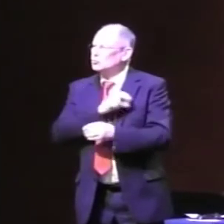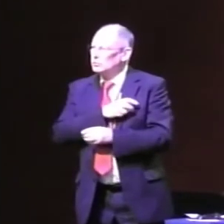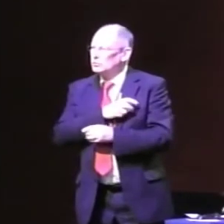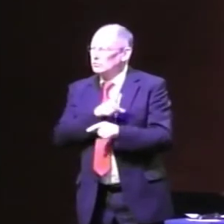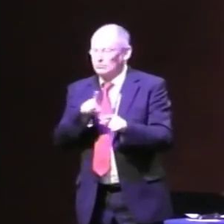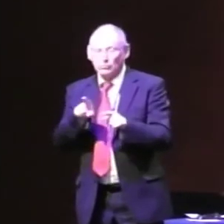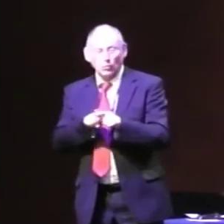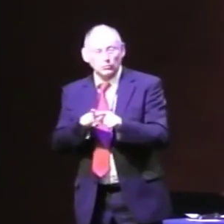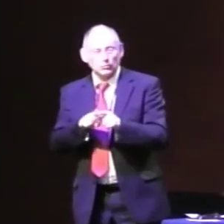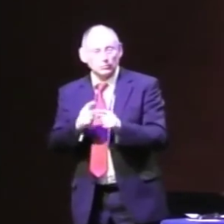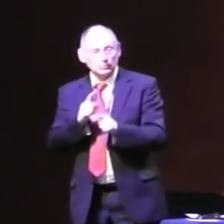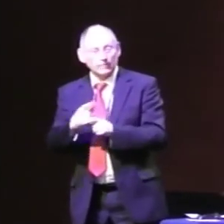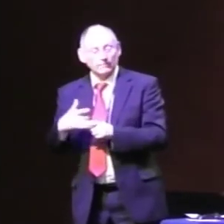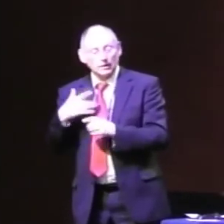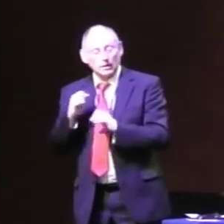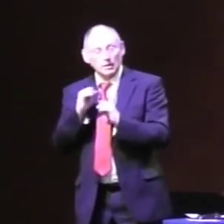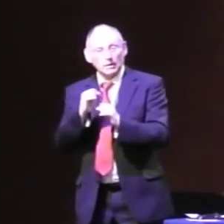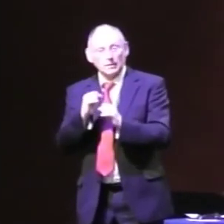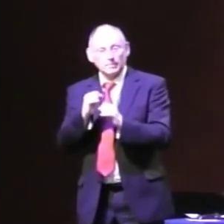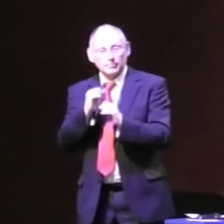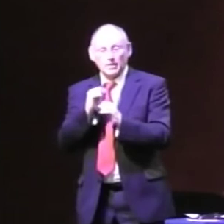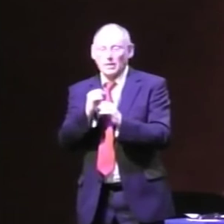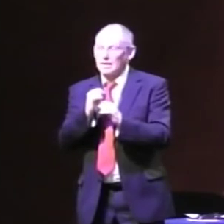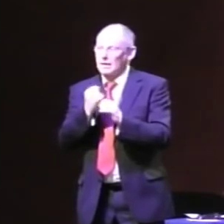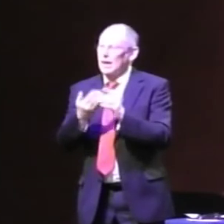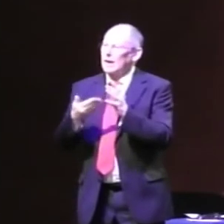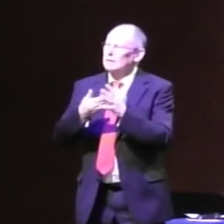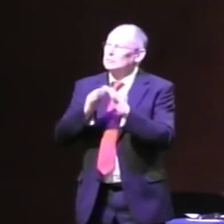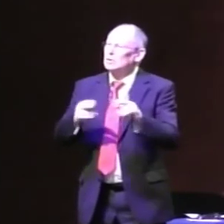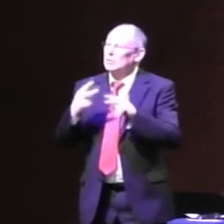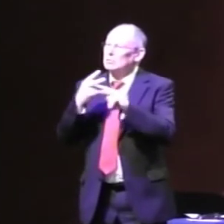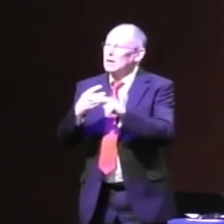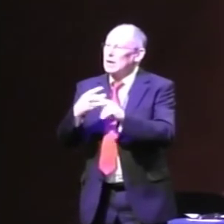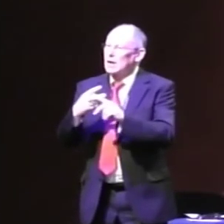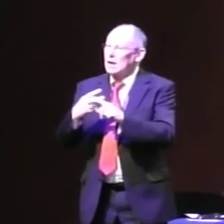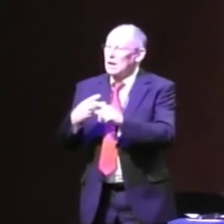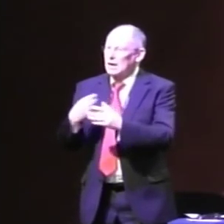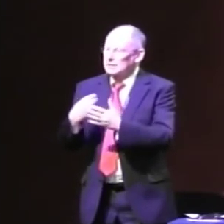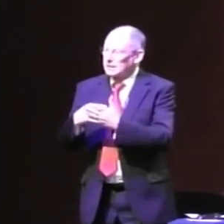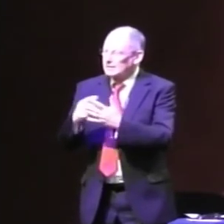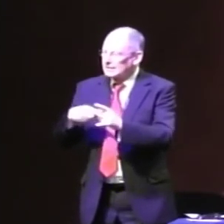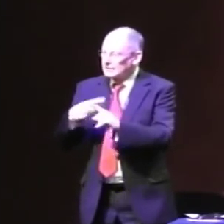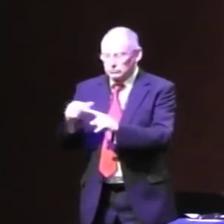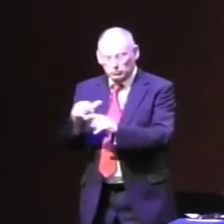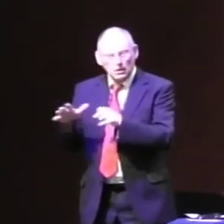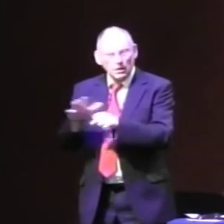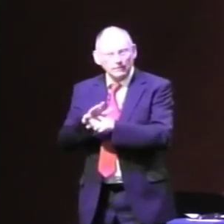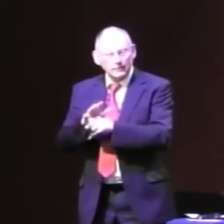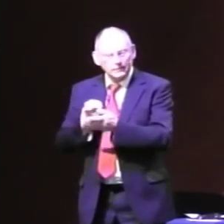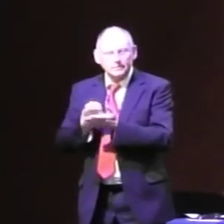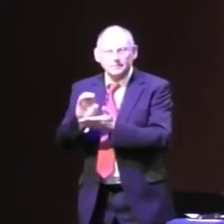They've also feel that their extra childcare expenses should be covered, and that has been raised by